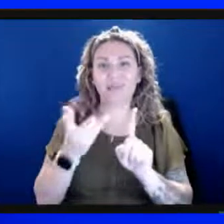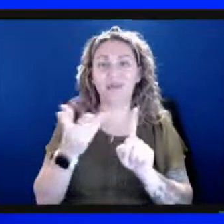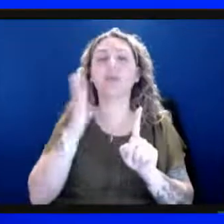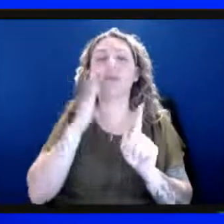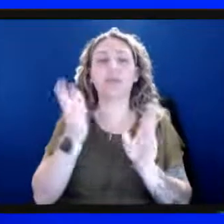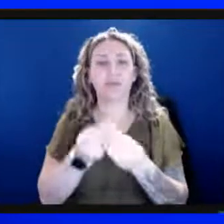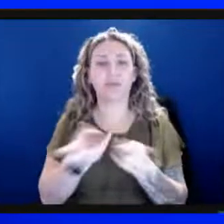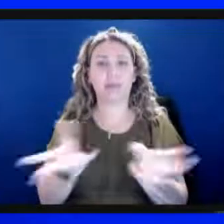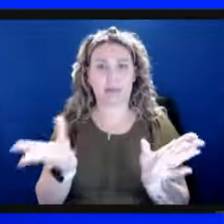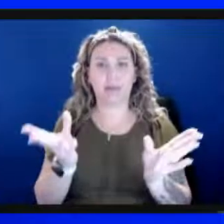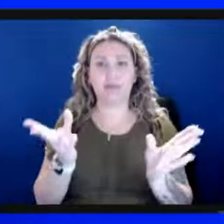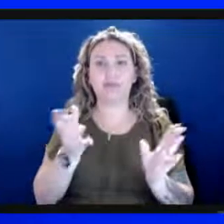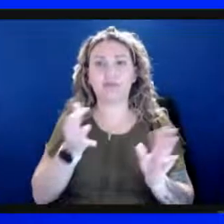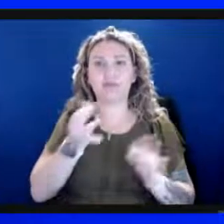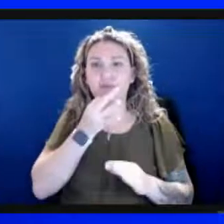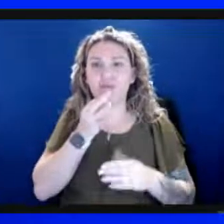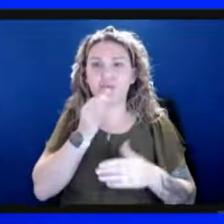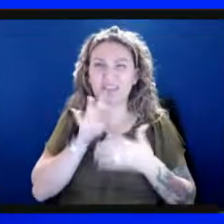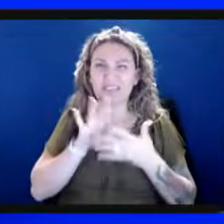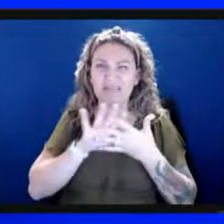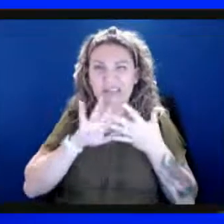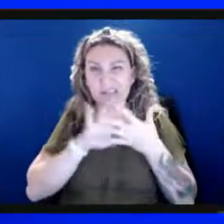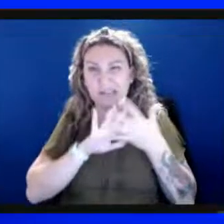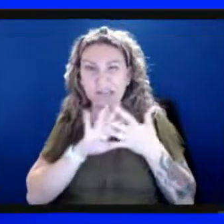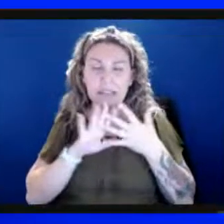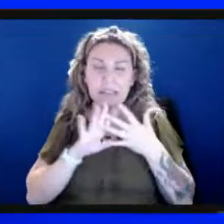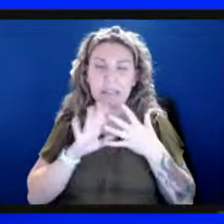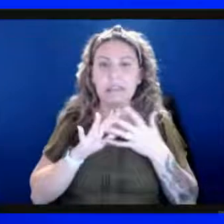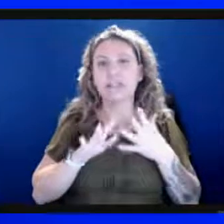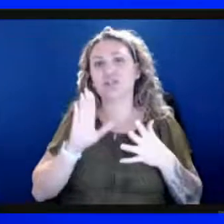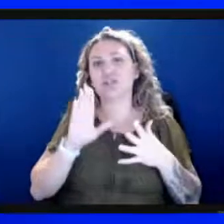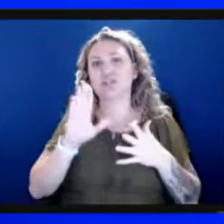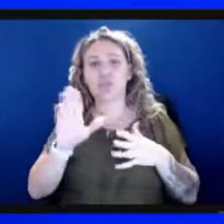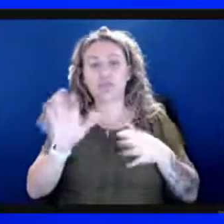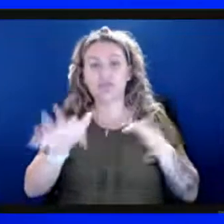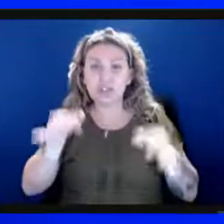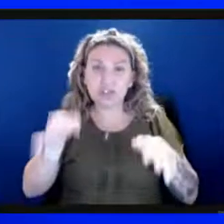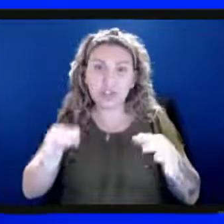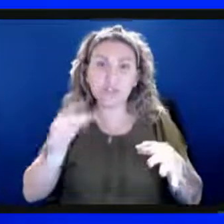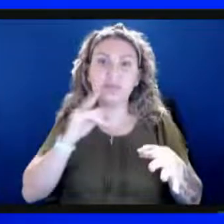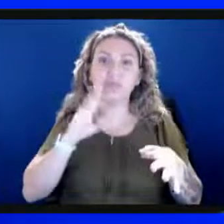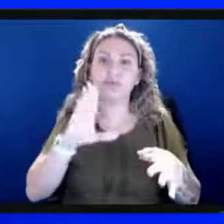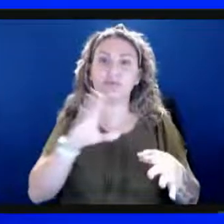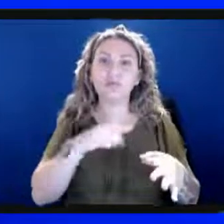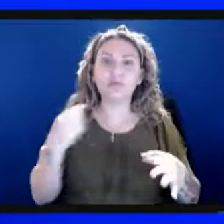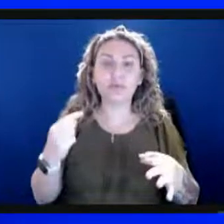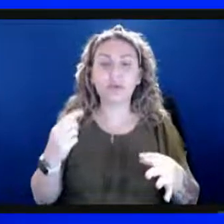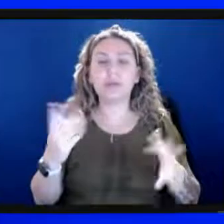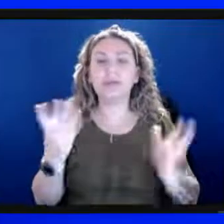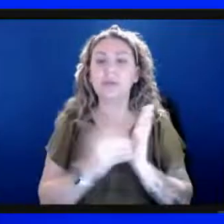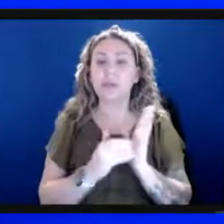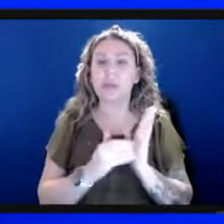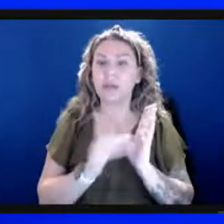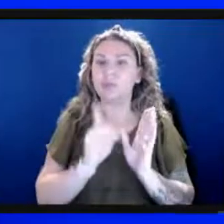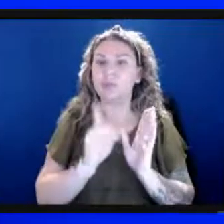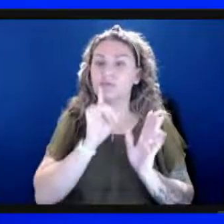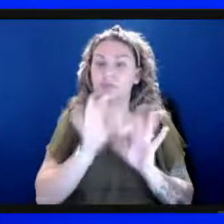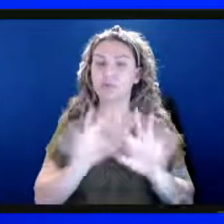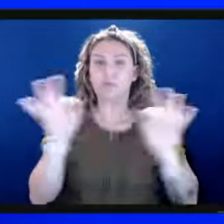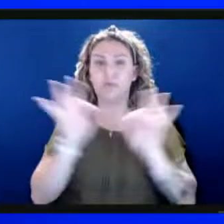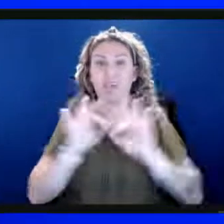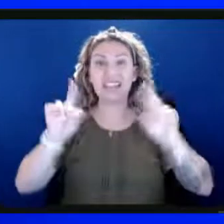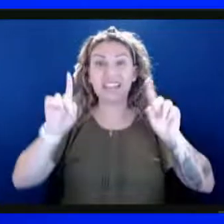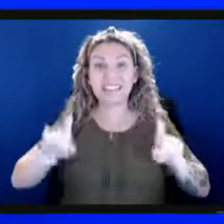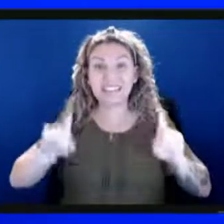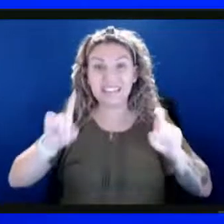of in that gray area. Really just judge your risk factors. Again, it's also vitally important to get tested early and